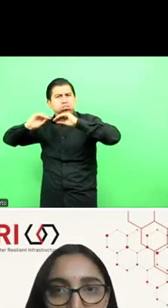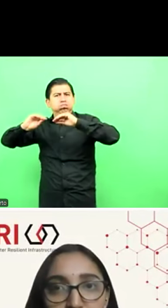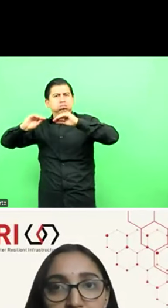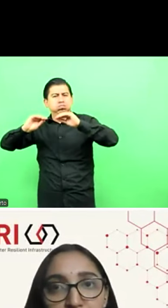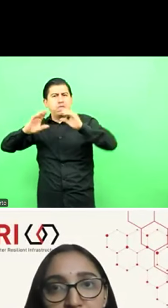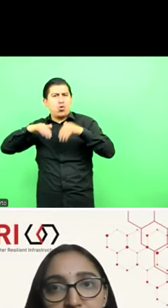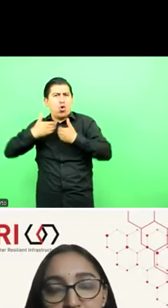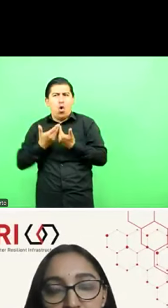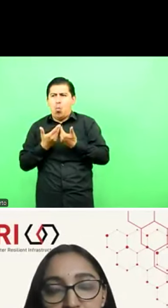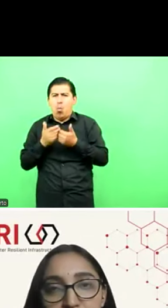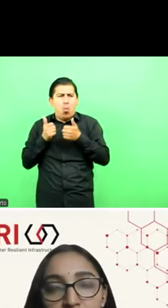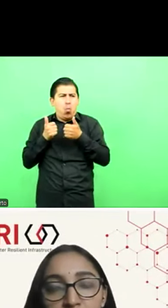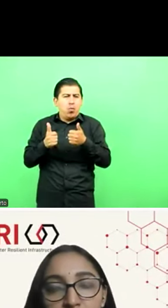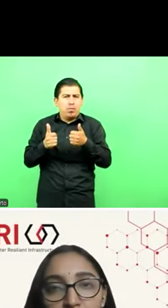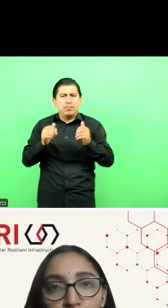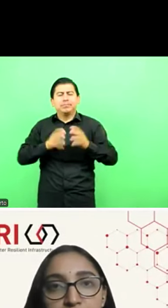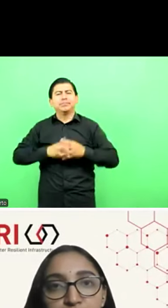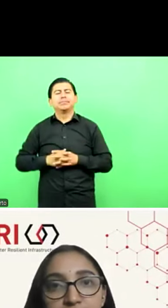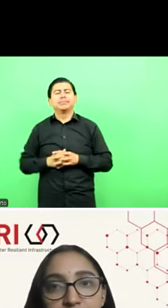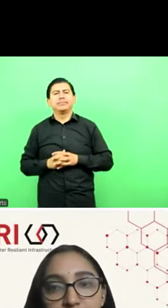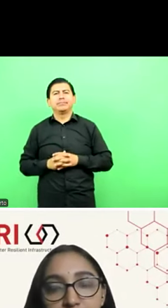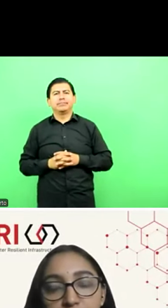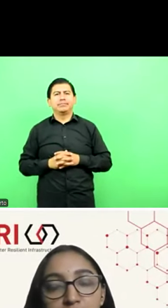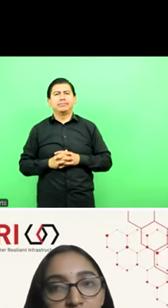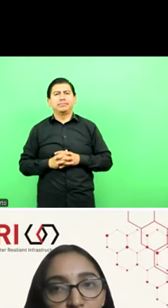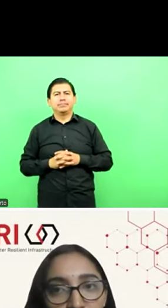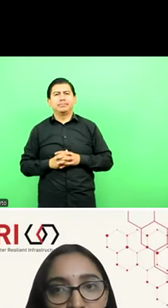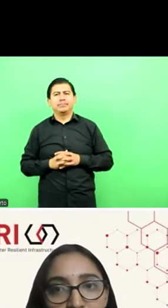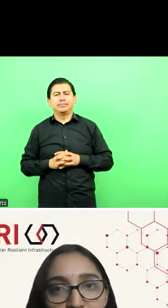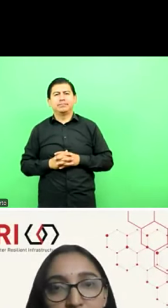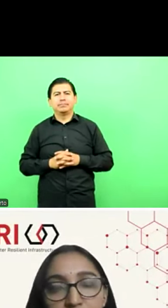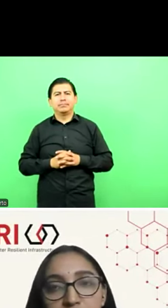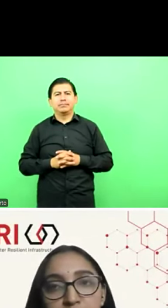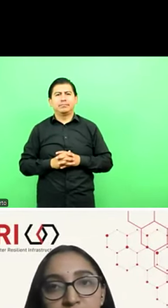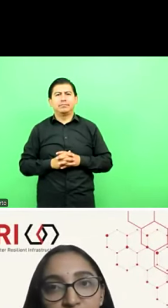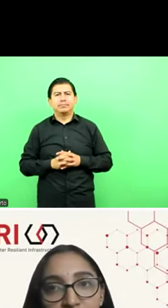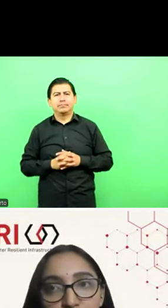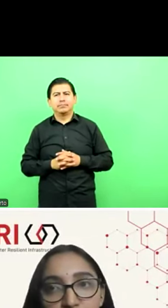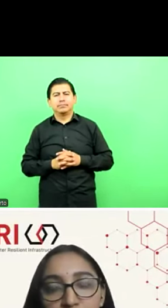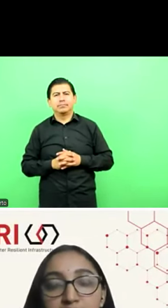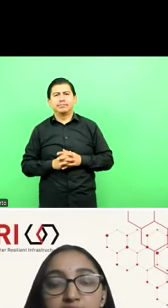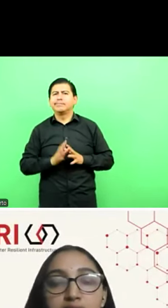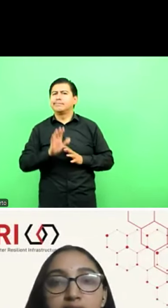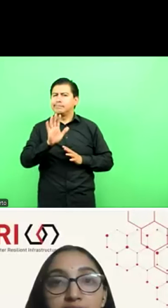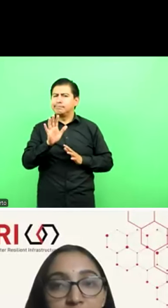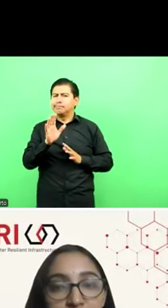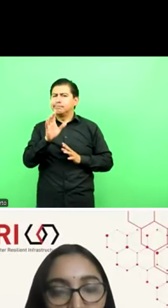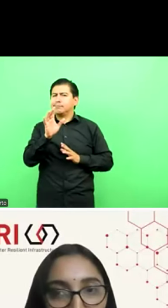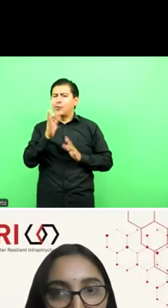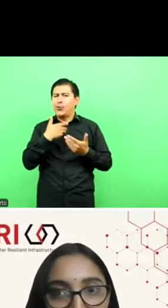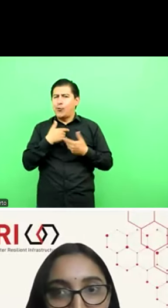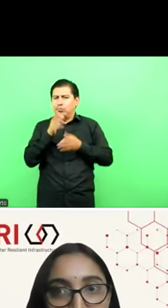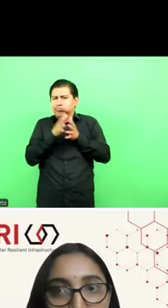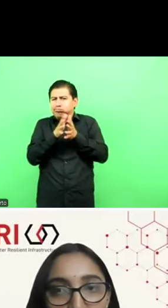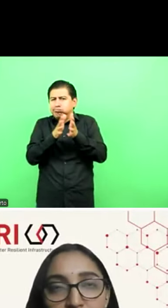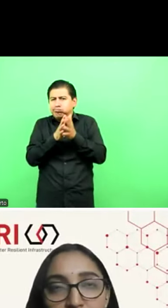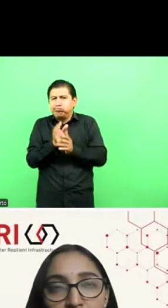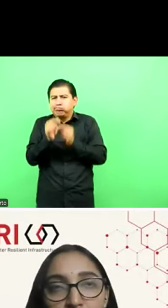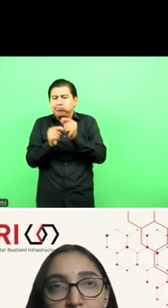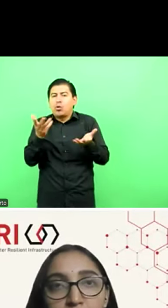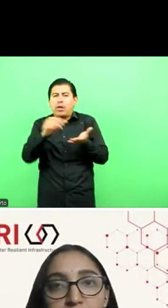by the previous speakers. Now, as we discuss the urban context and then specifically to the health initiative by